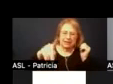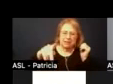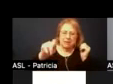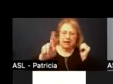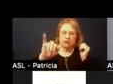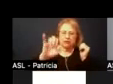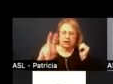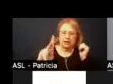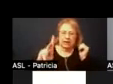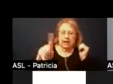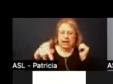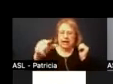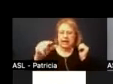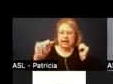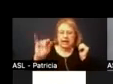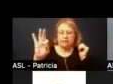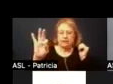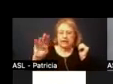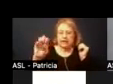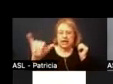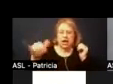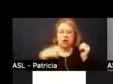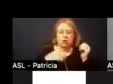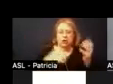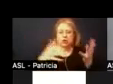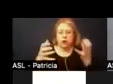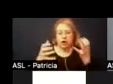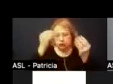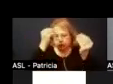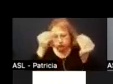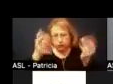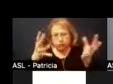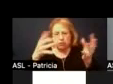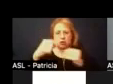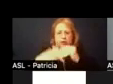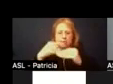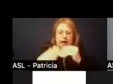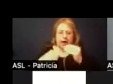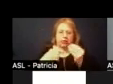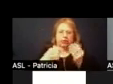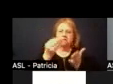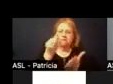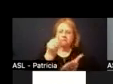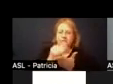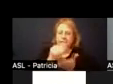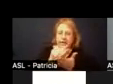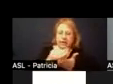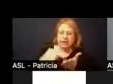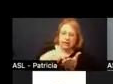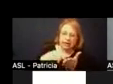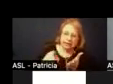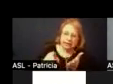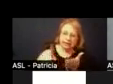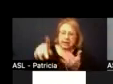slides uh where we want to provide an update on the uh expenditure of funds to date and so